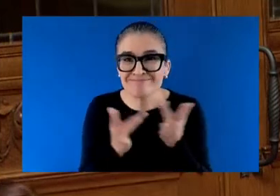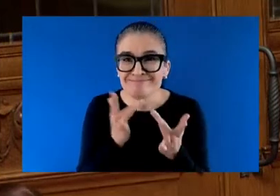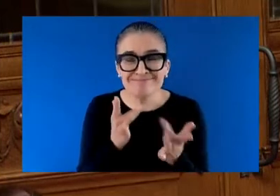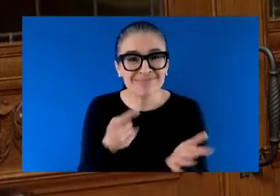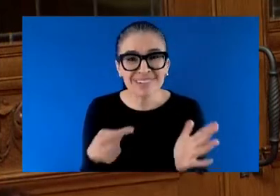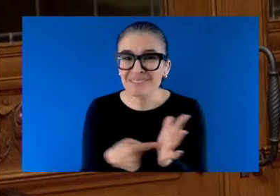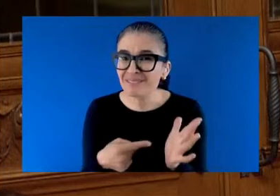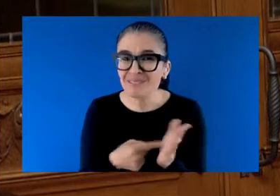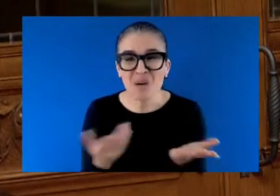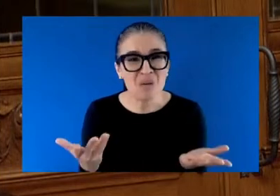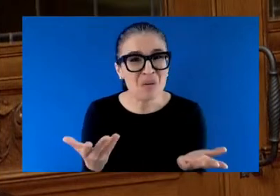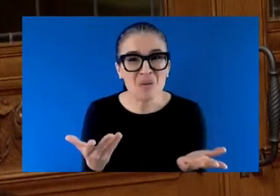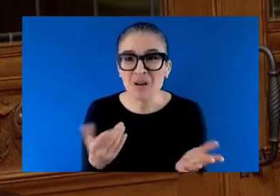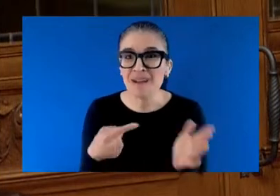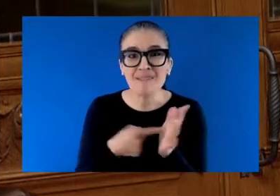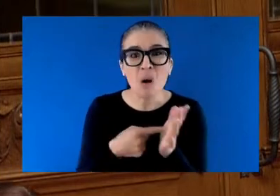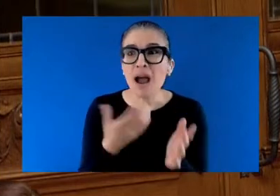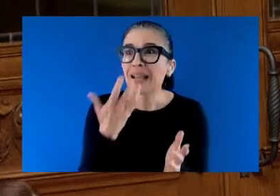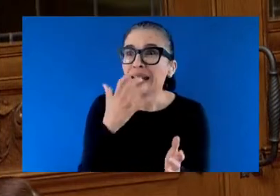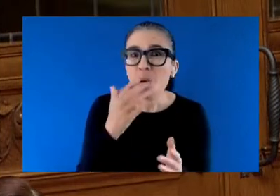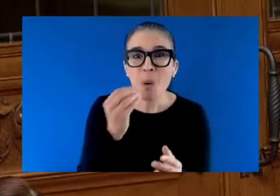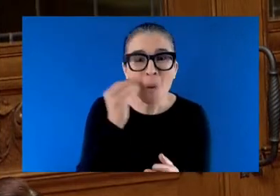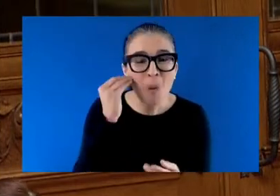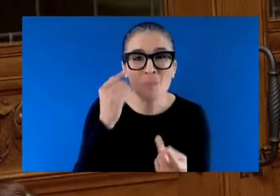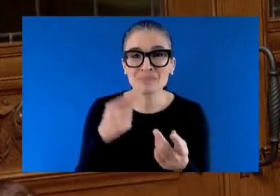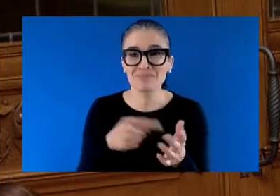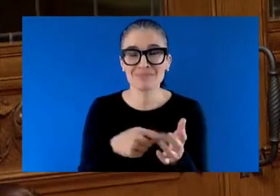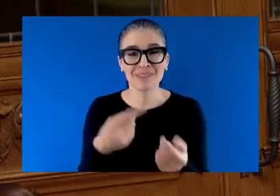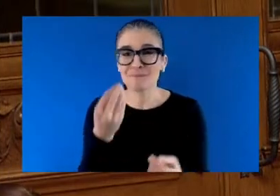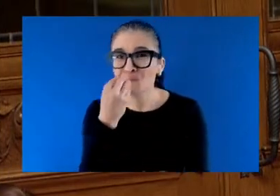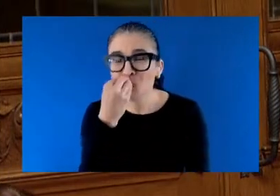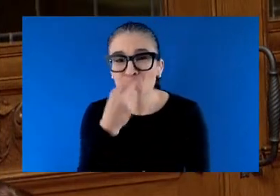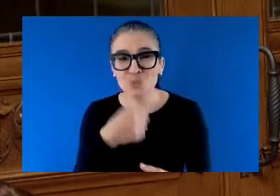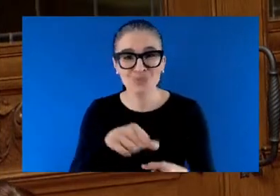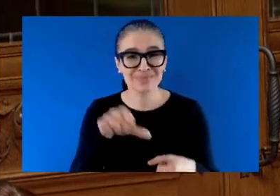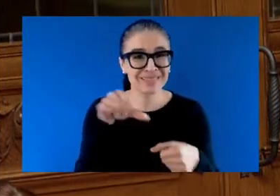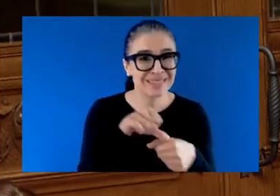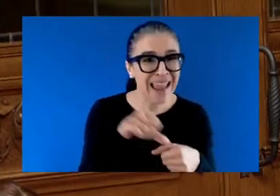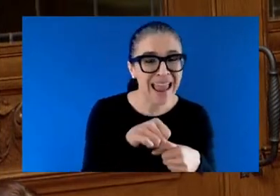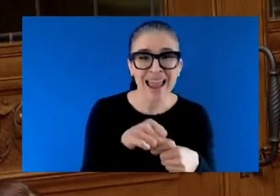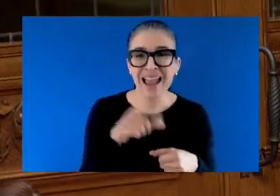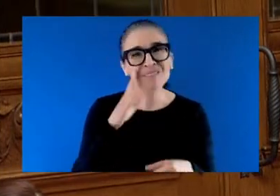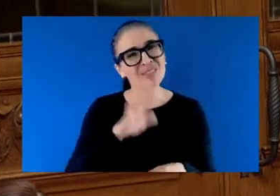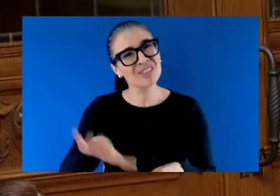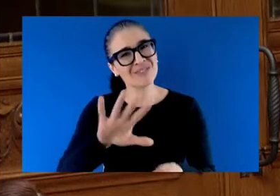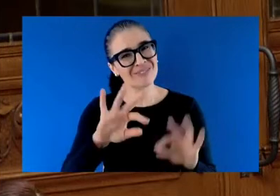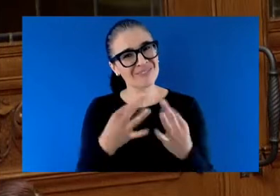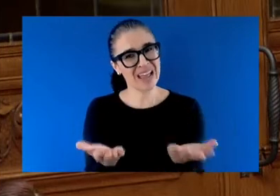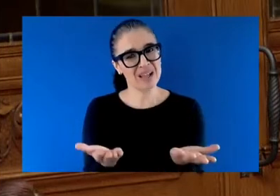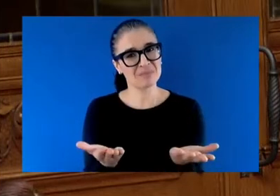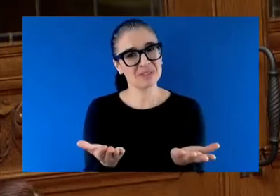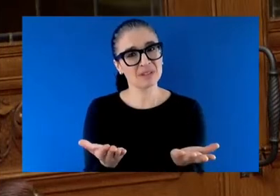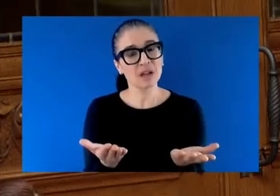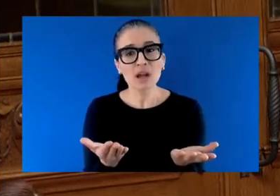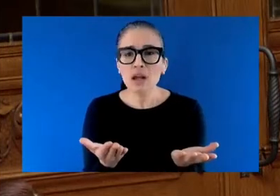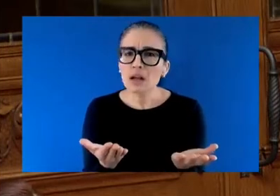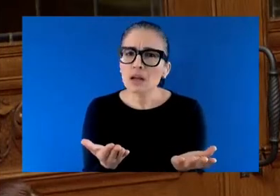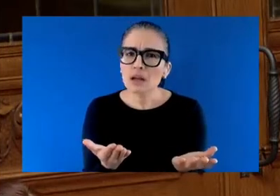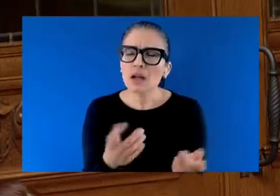afford groceries for their families. They're demanding that this carbon tax be eliminated, and to their